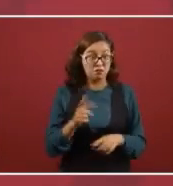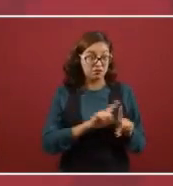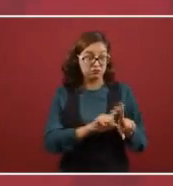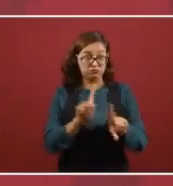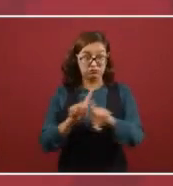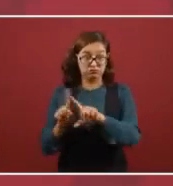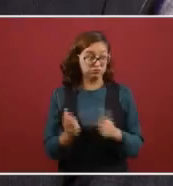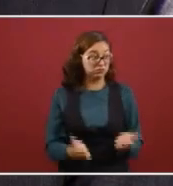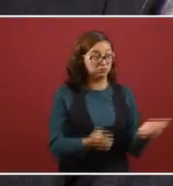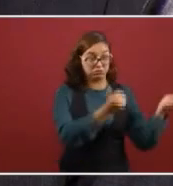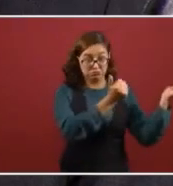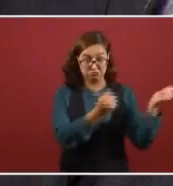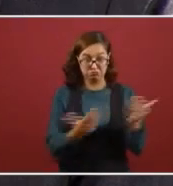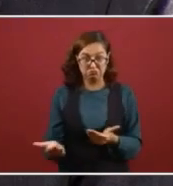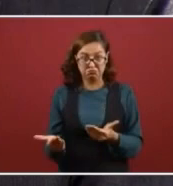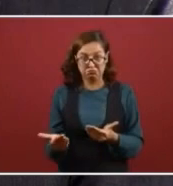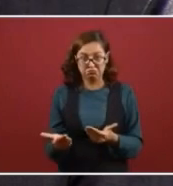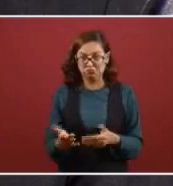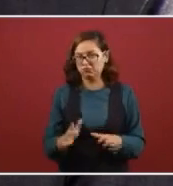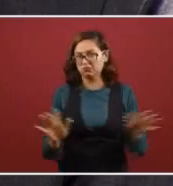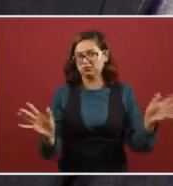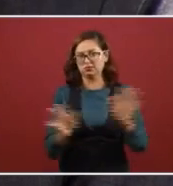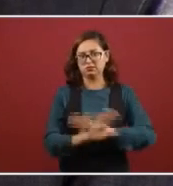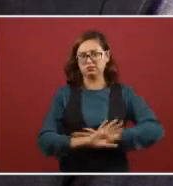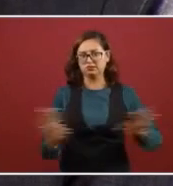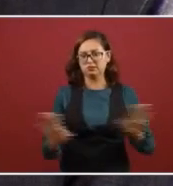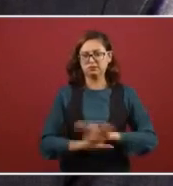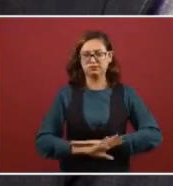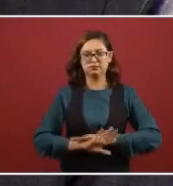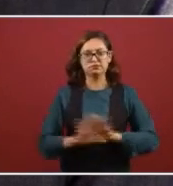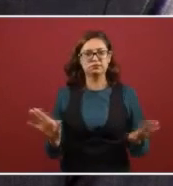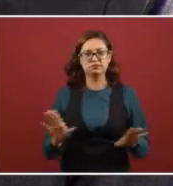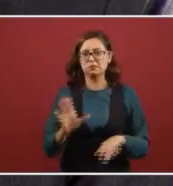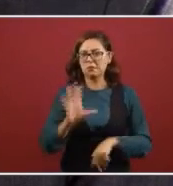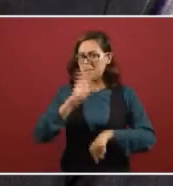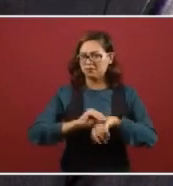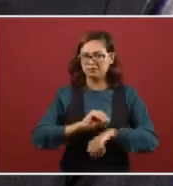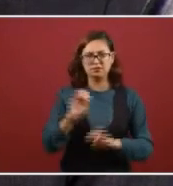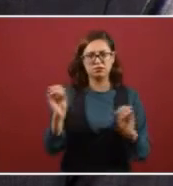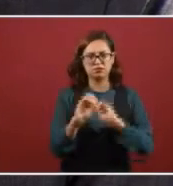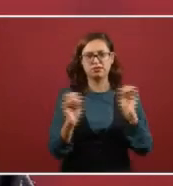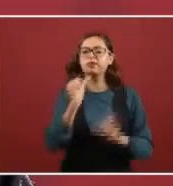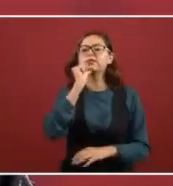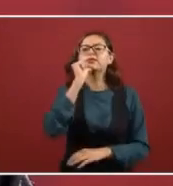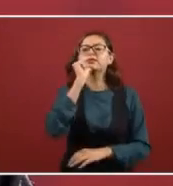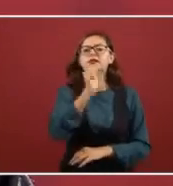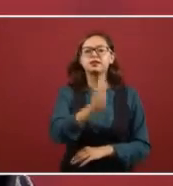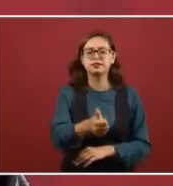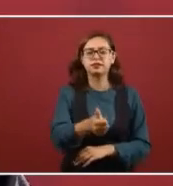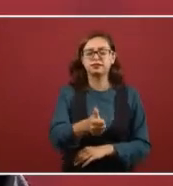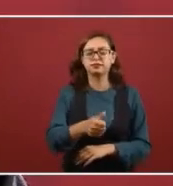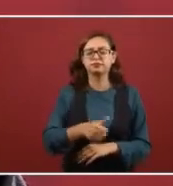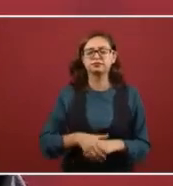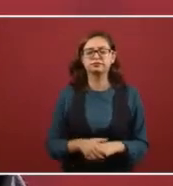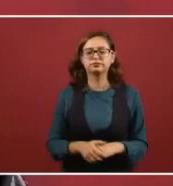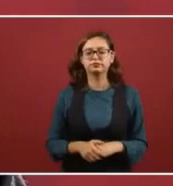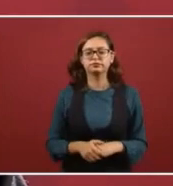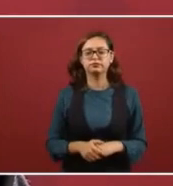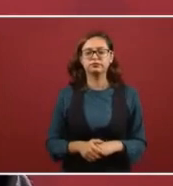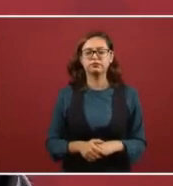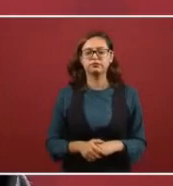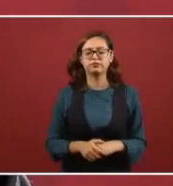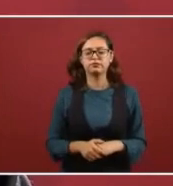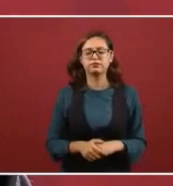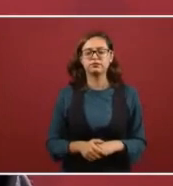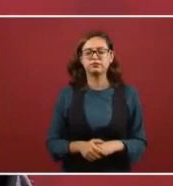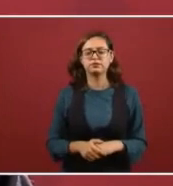no hemos dado consentimiento We have not given para que consent entren armas. for arms to come in. No aceptamos